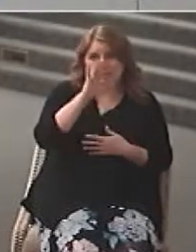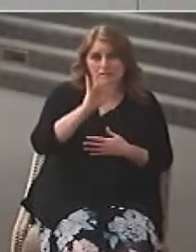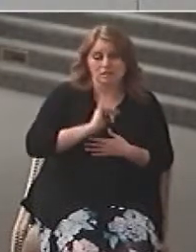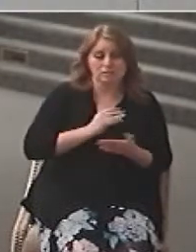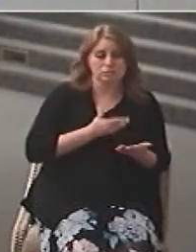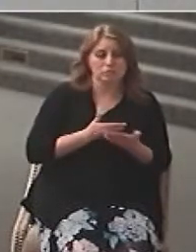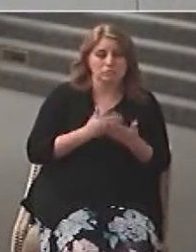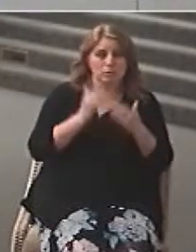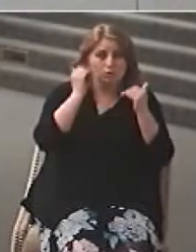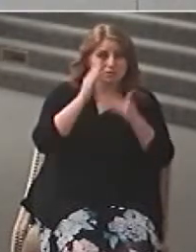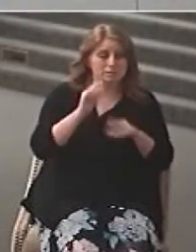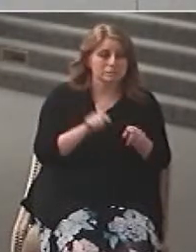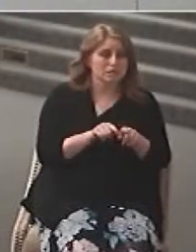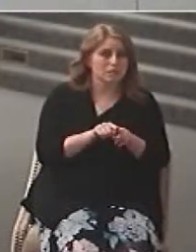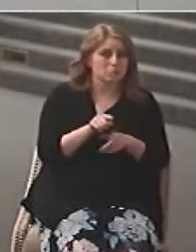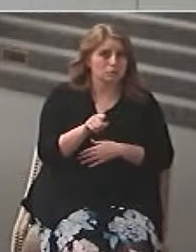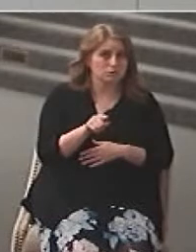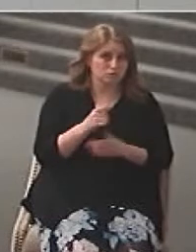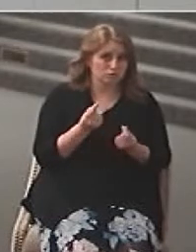it's the same one that you do.